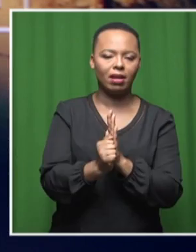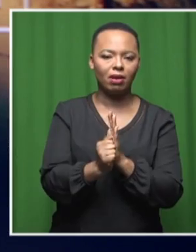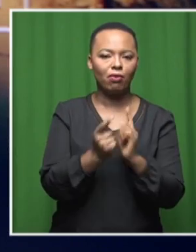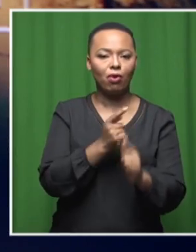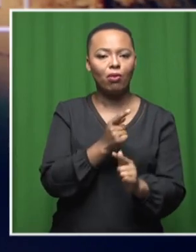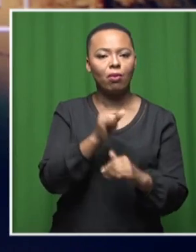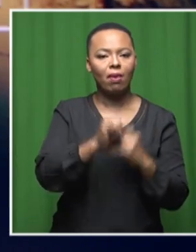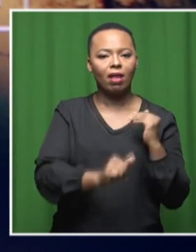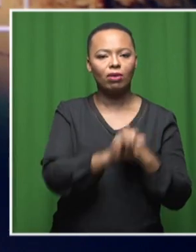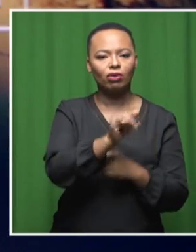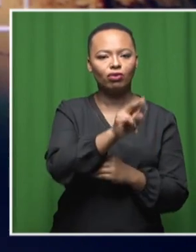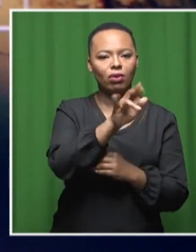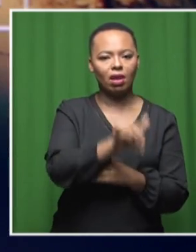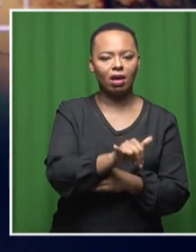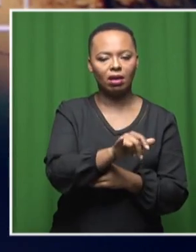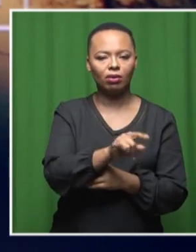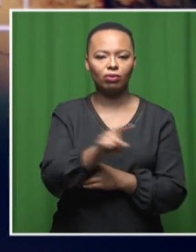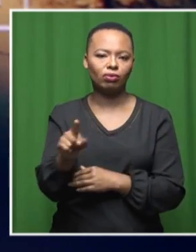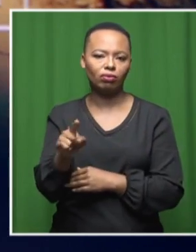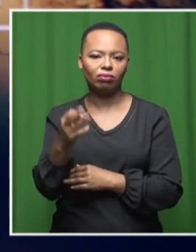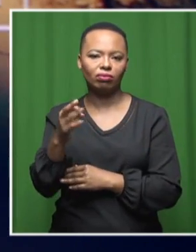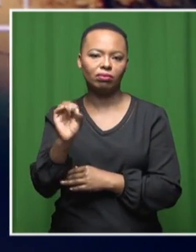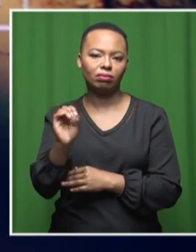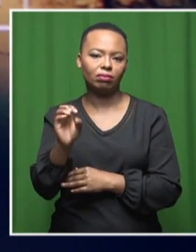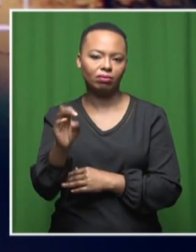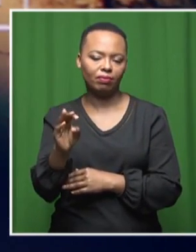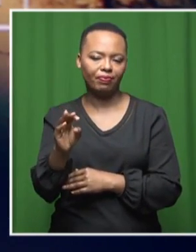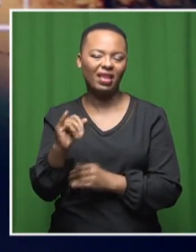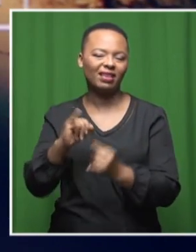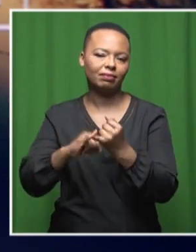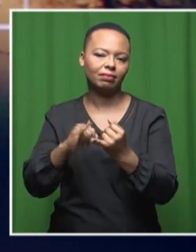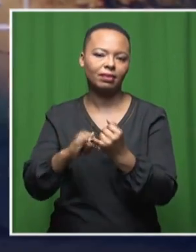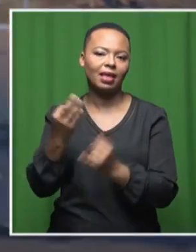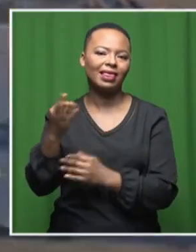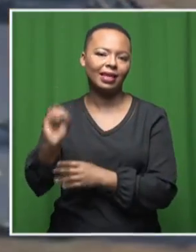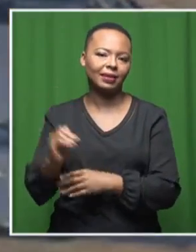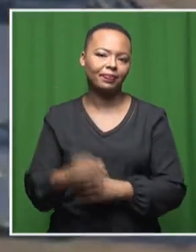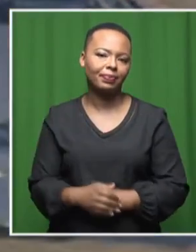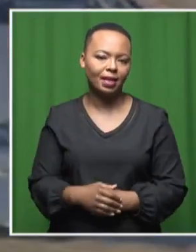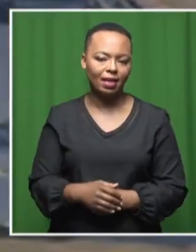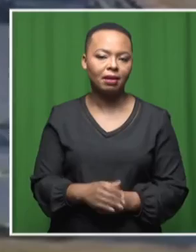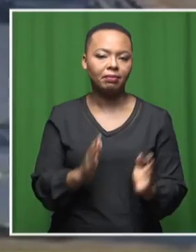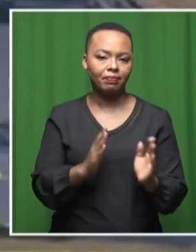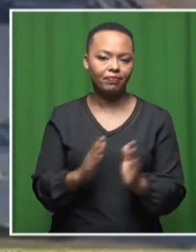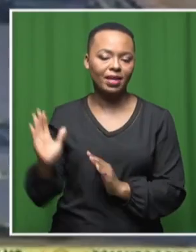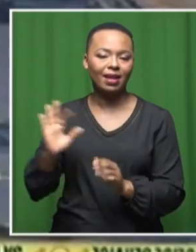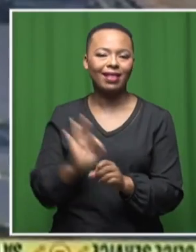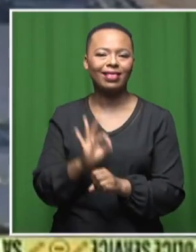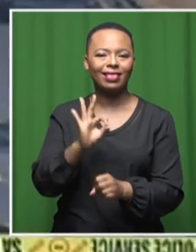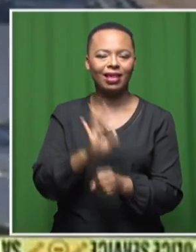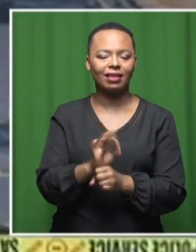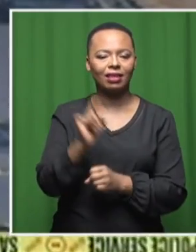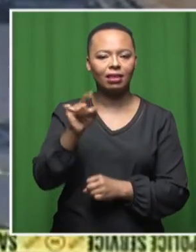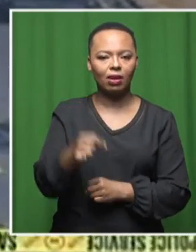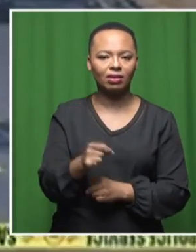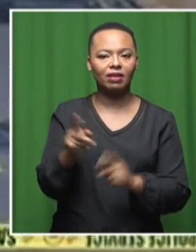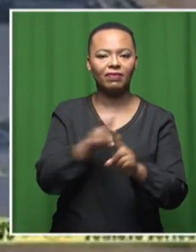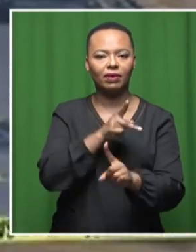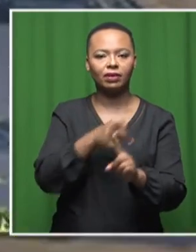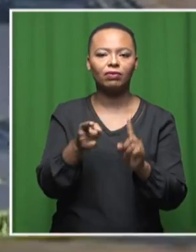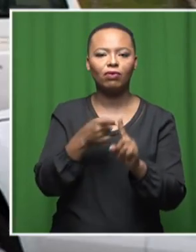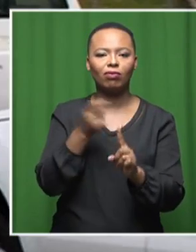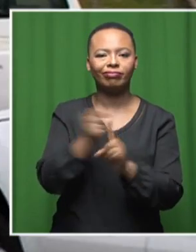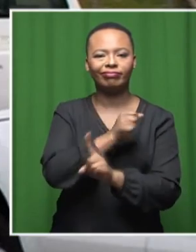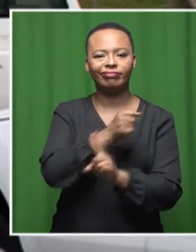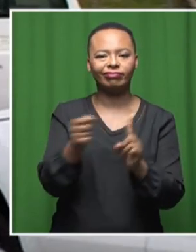between July the 1st and September the 30th, while a total of 13,000 women were victims of assault